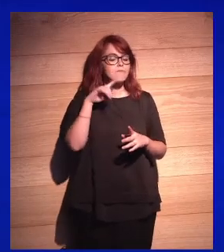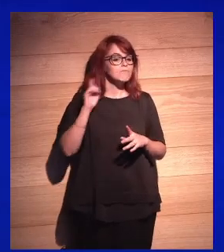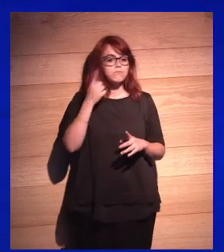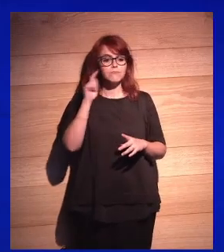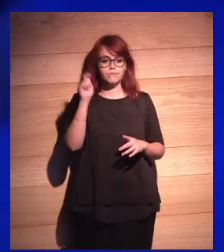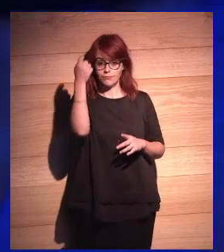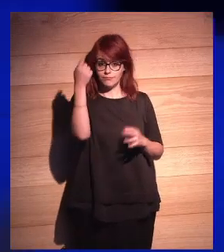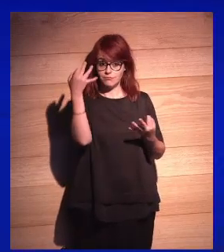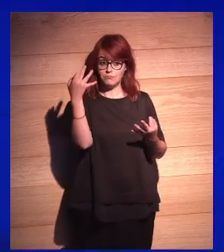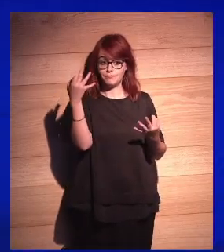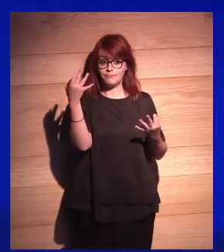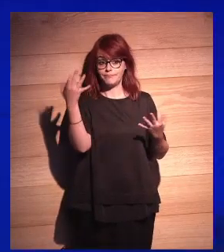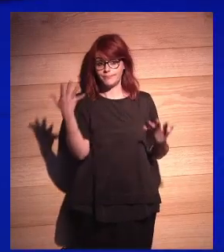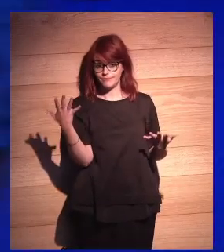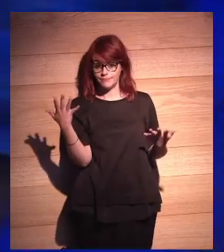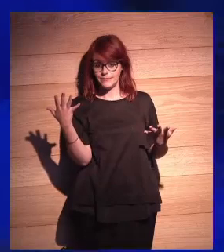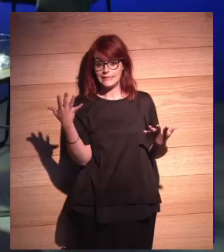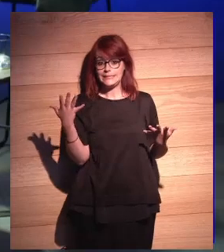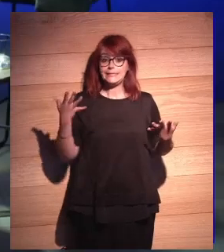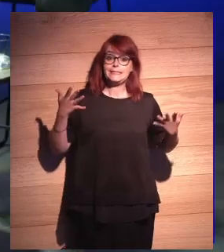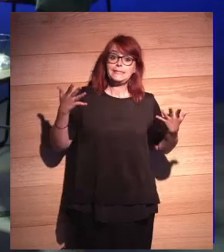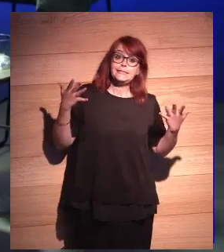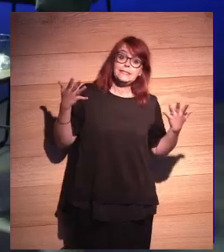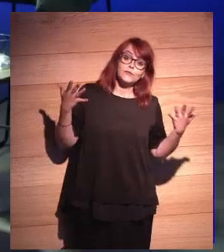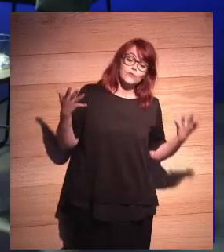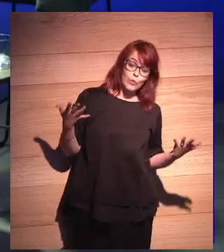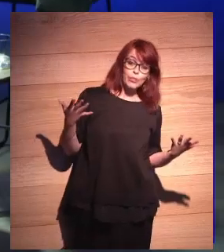reach and accomplish certain